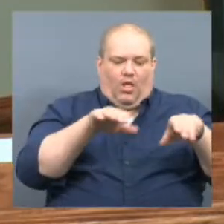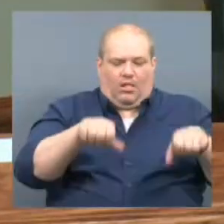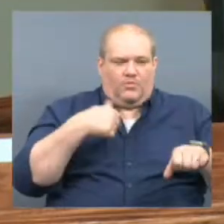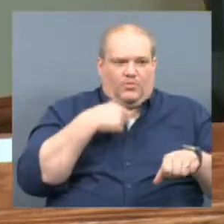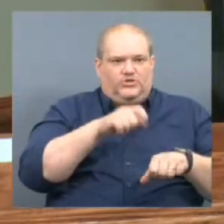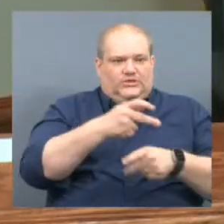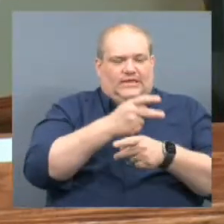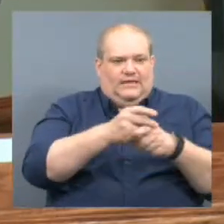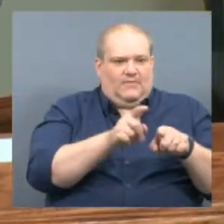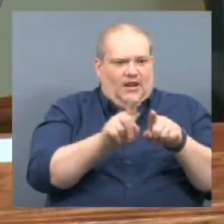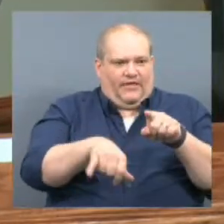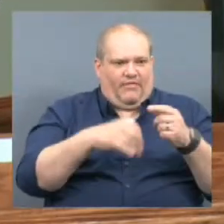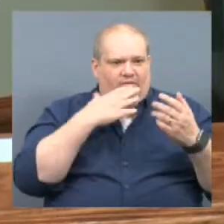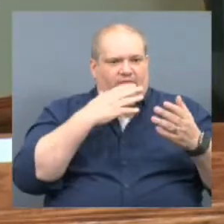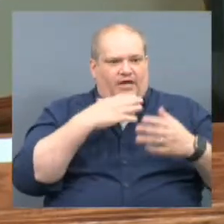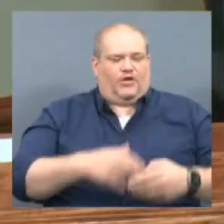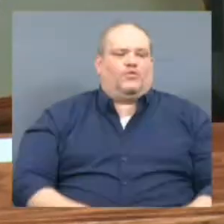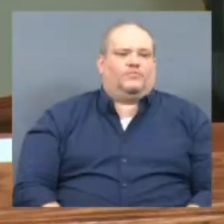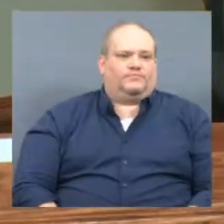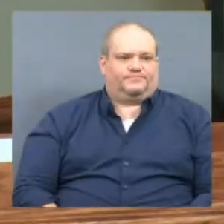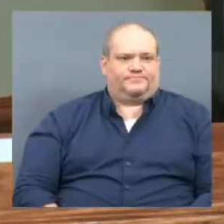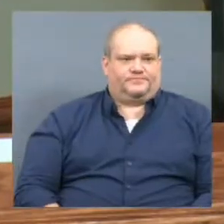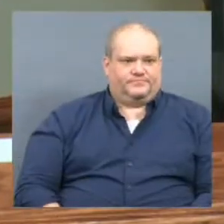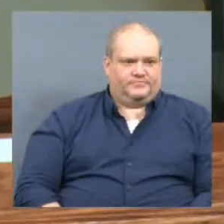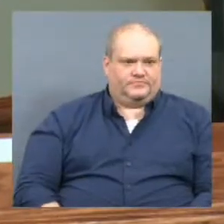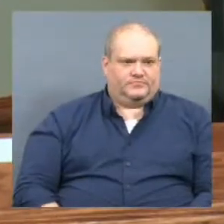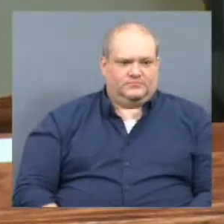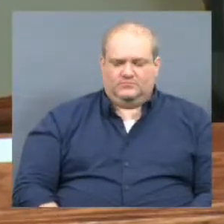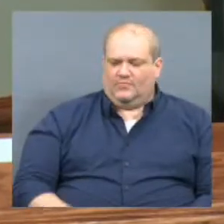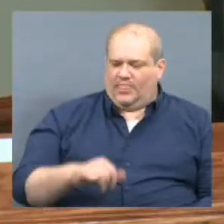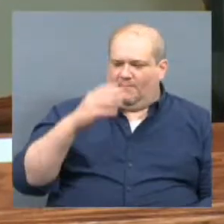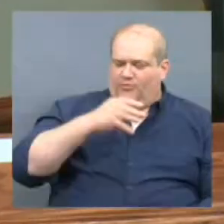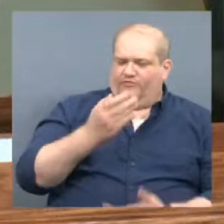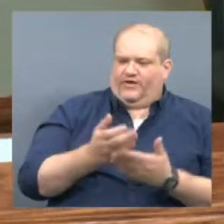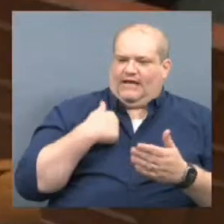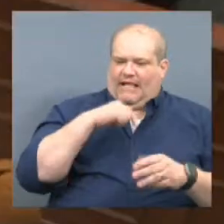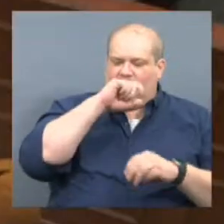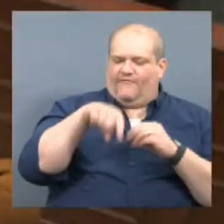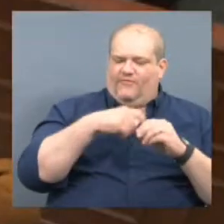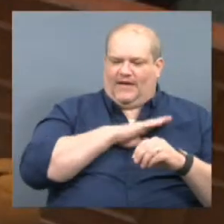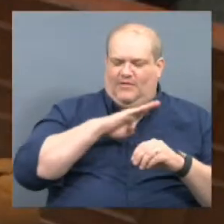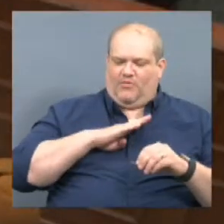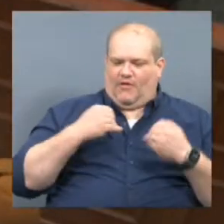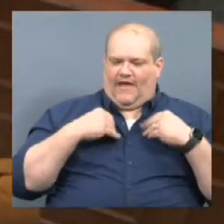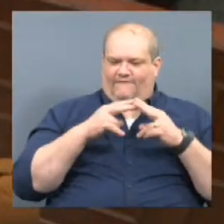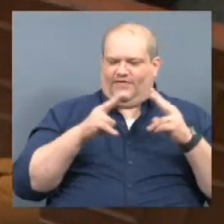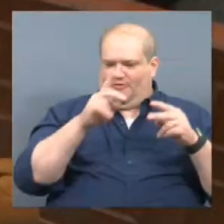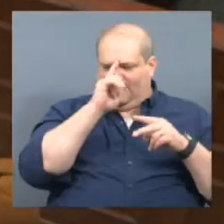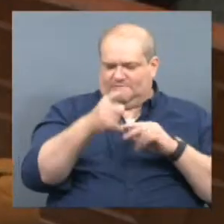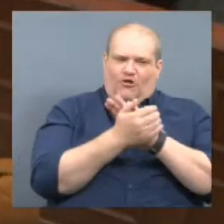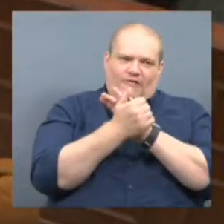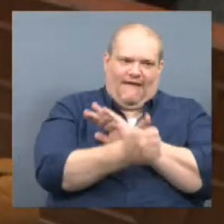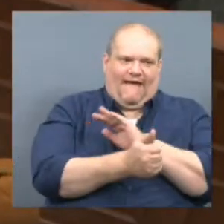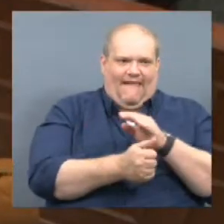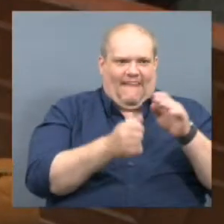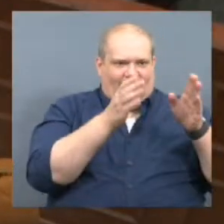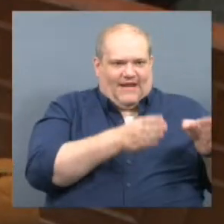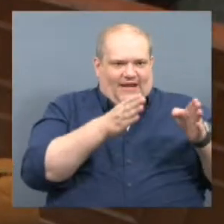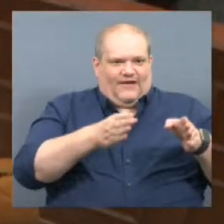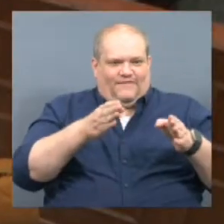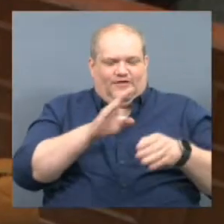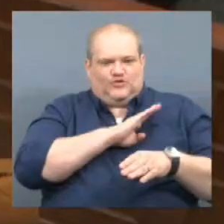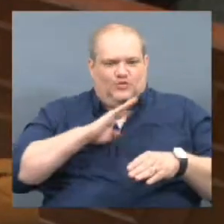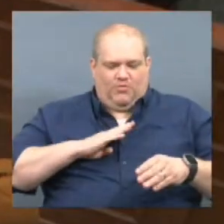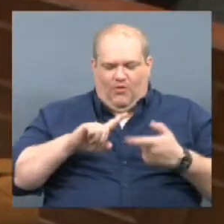such. Thank you. Thank you, Commissioner. And that's the one beautiful thing I love about our board. We have a very smart and talented individual board